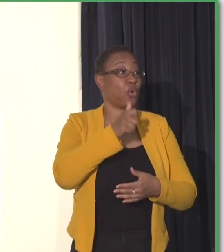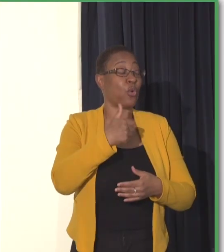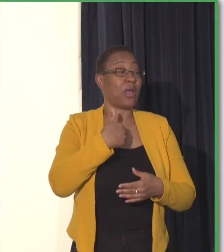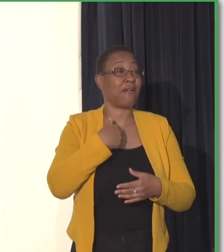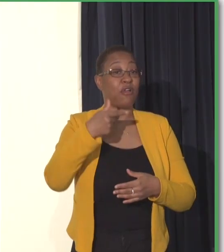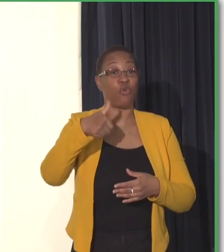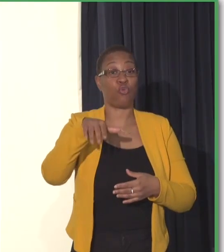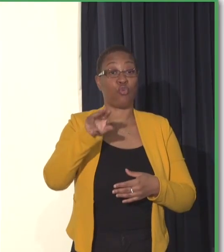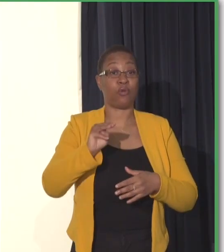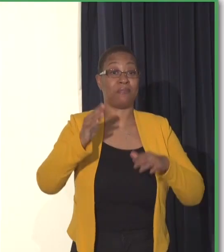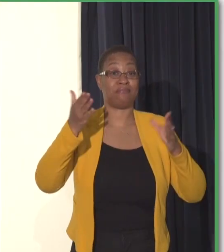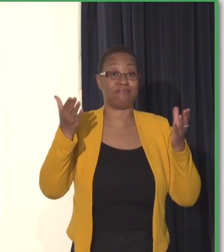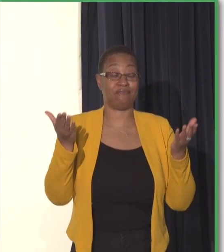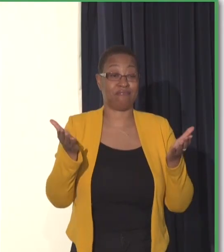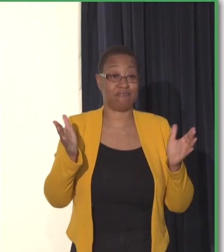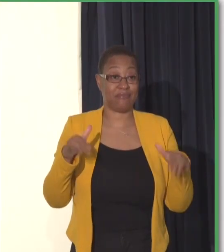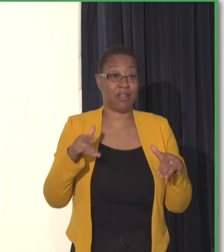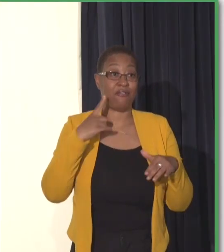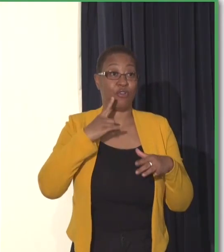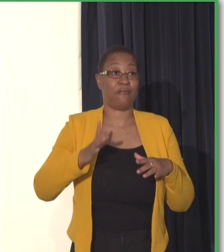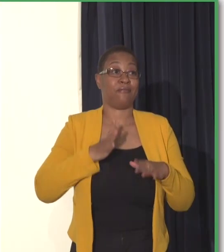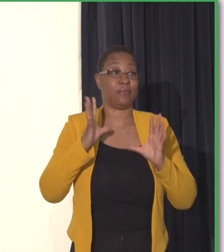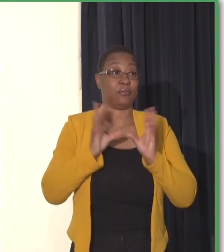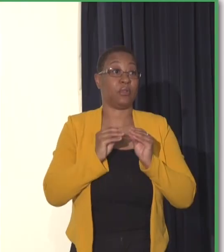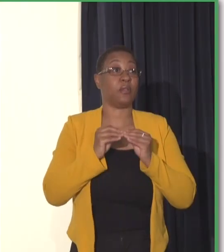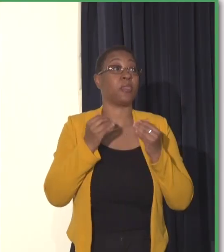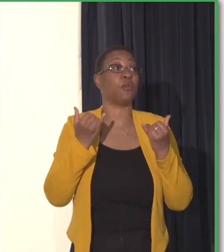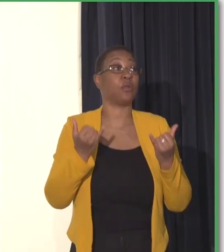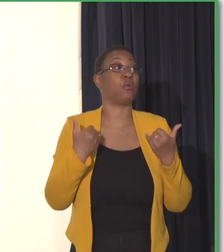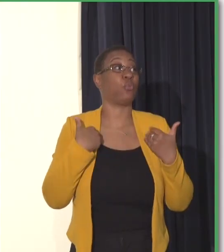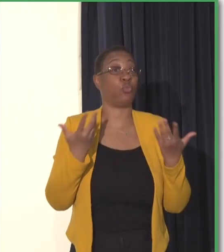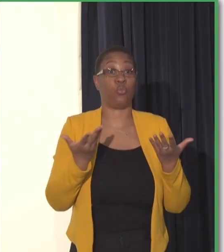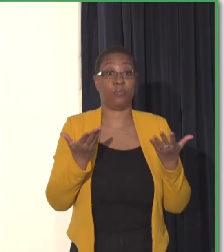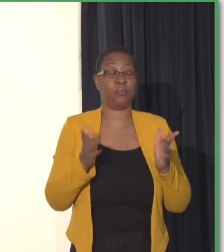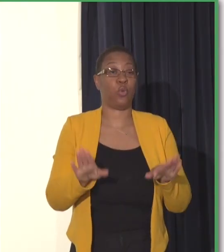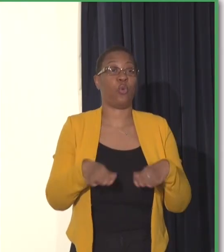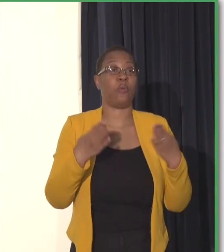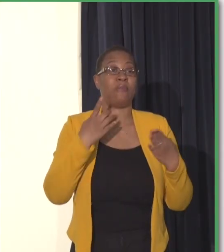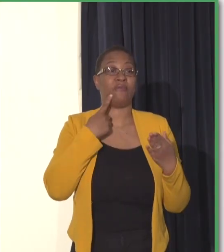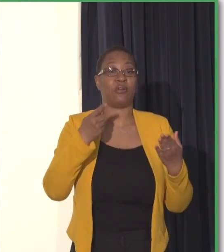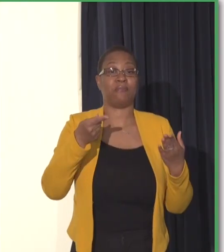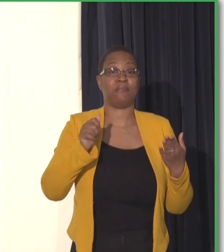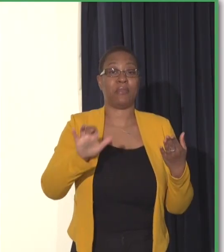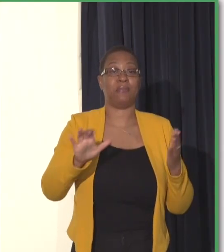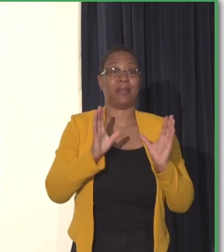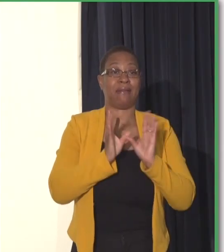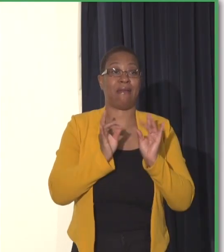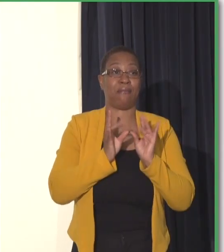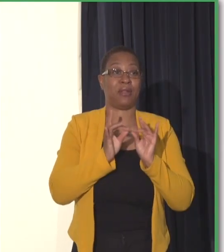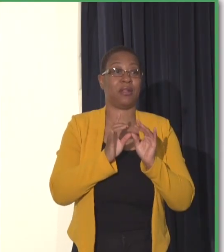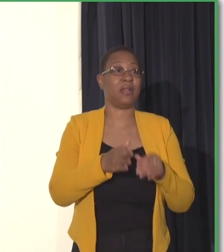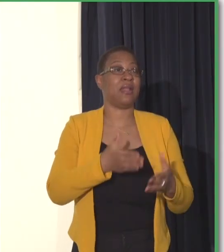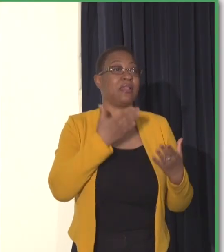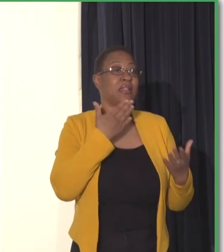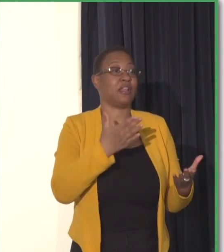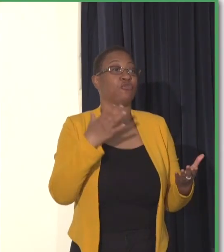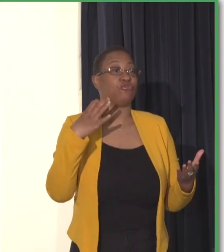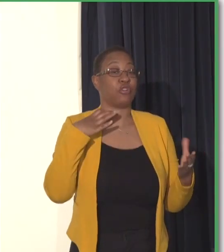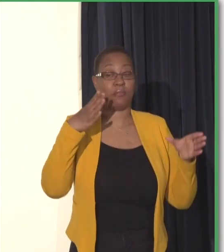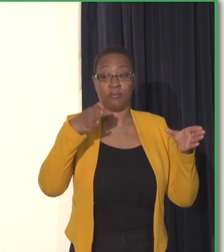yet. We are going to ask that we go to public comment. Thank you, Mr. Chair. We